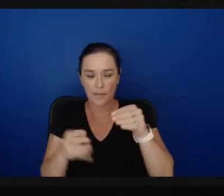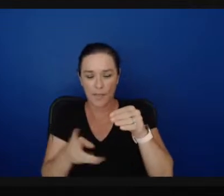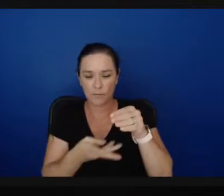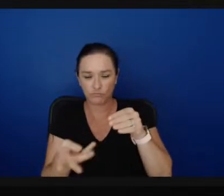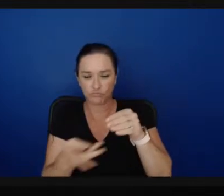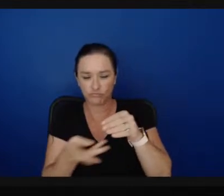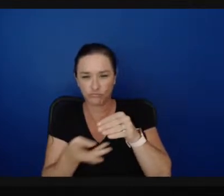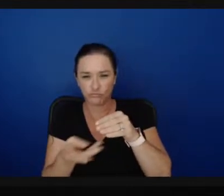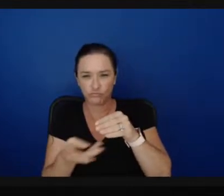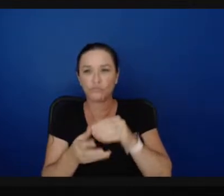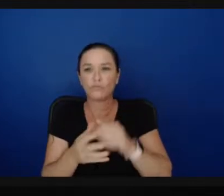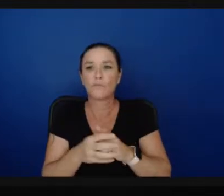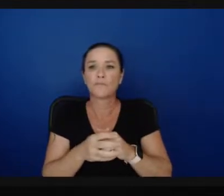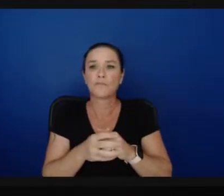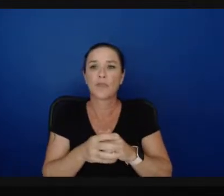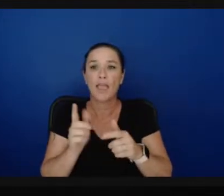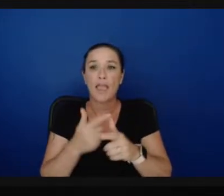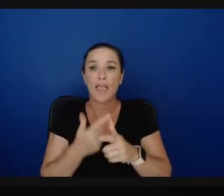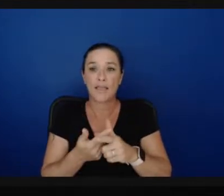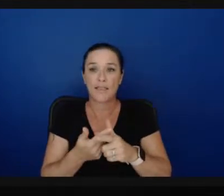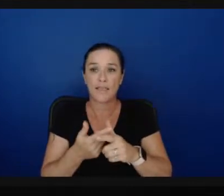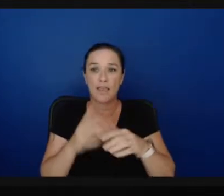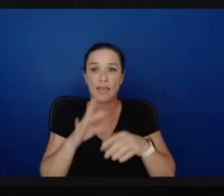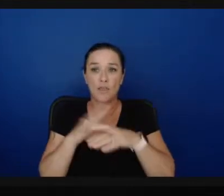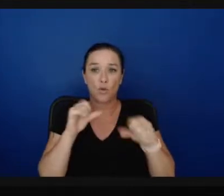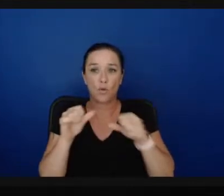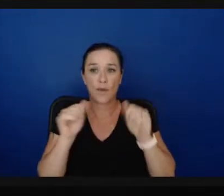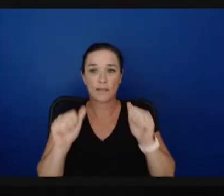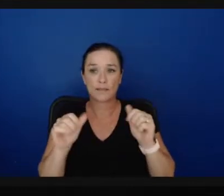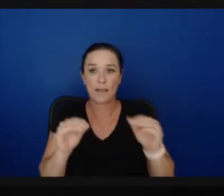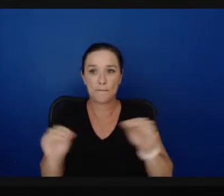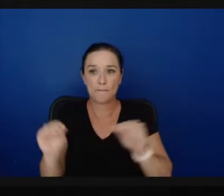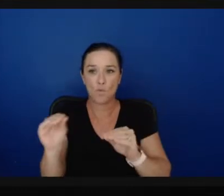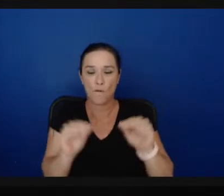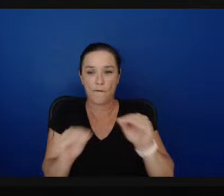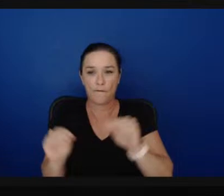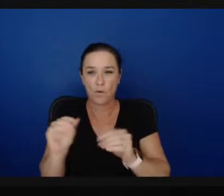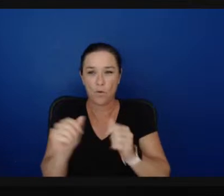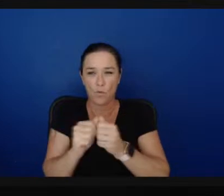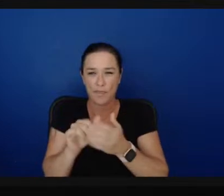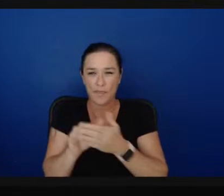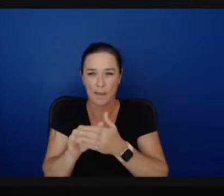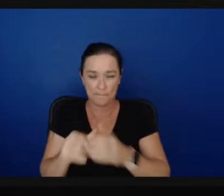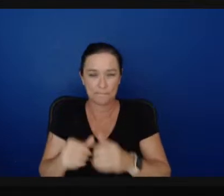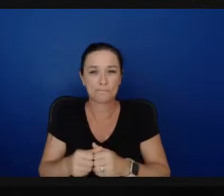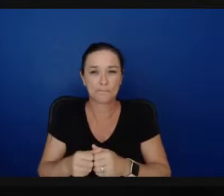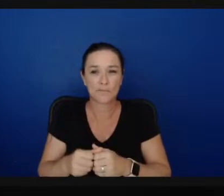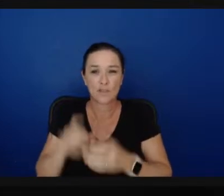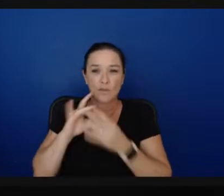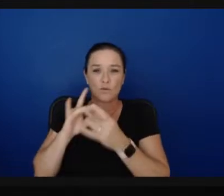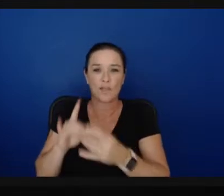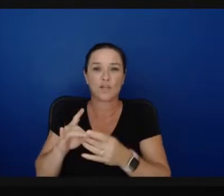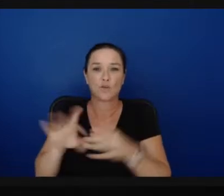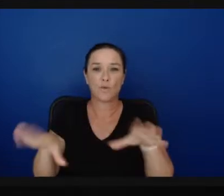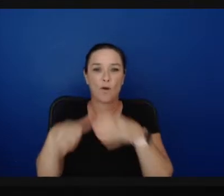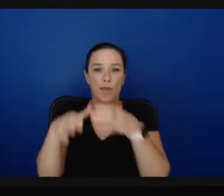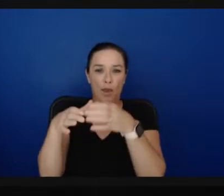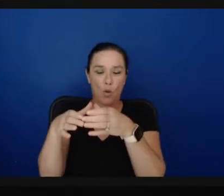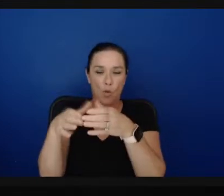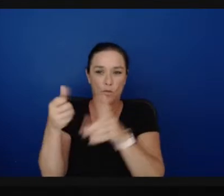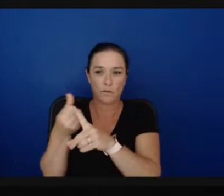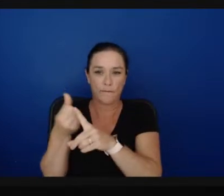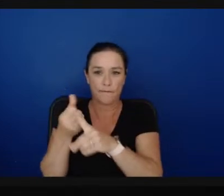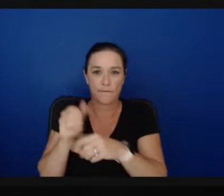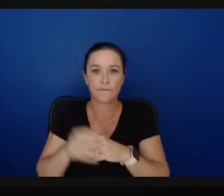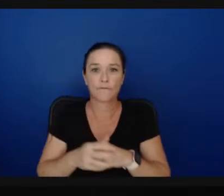of the earthquakes can move with time. That's what you get with these volcanic earthquakes, right? The